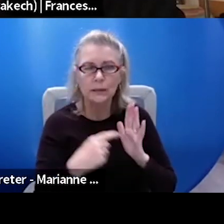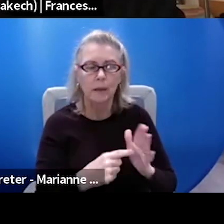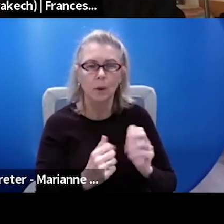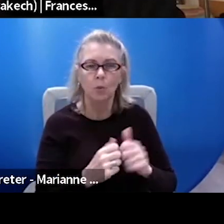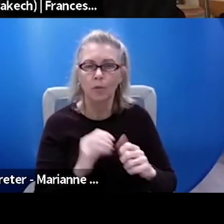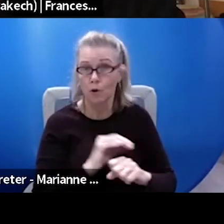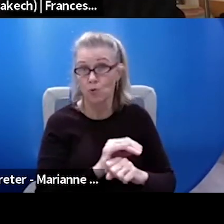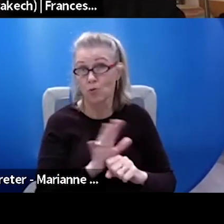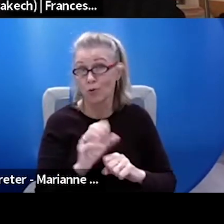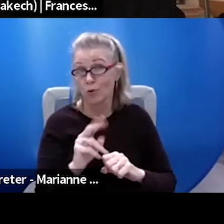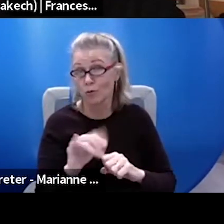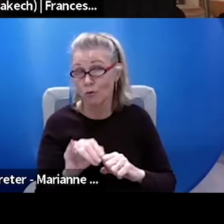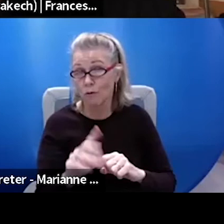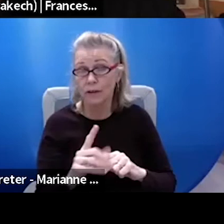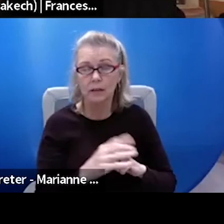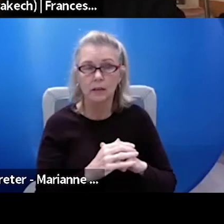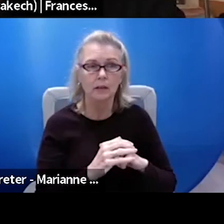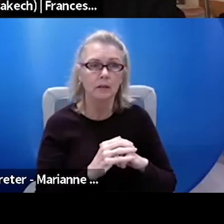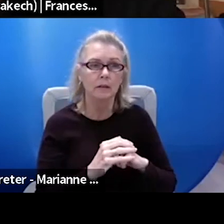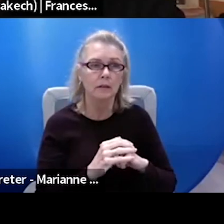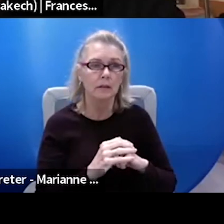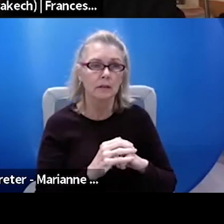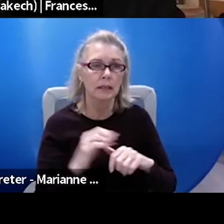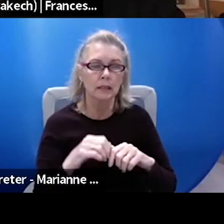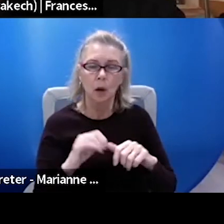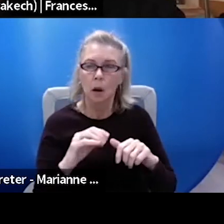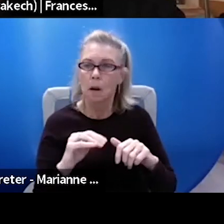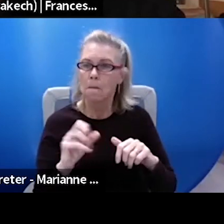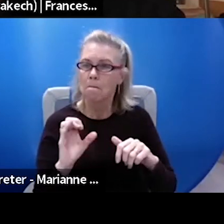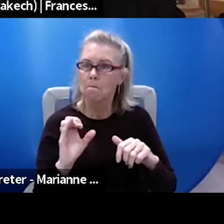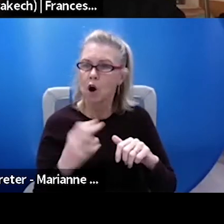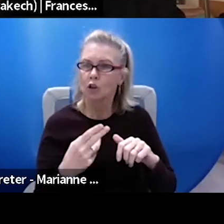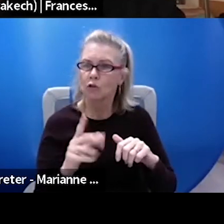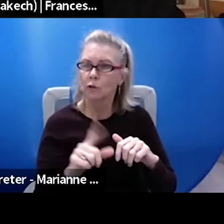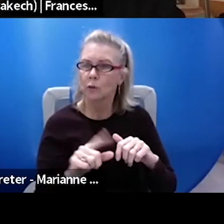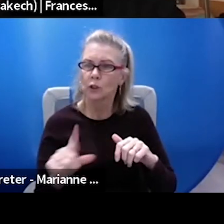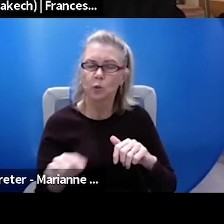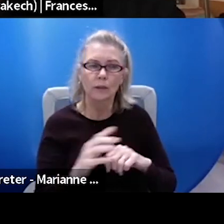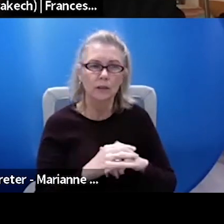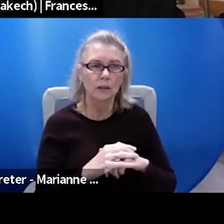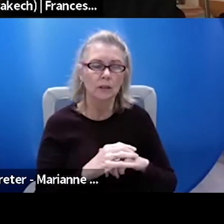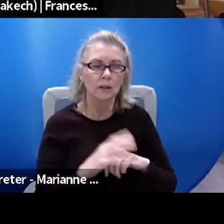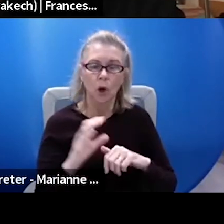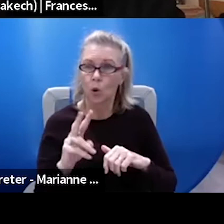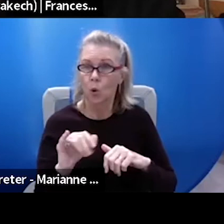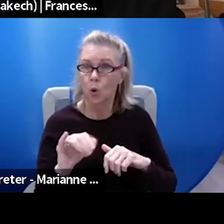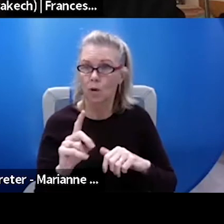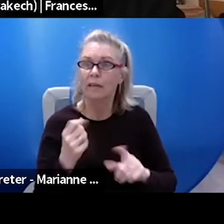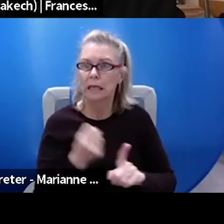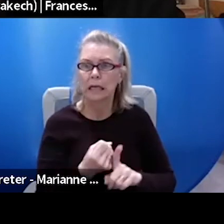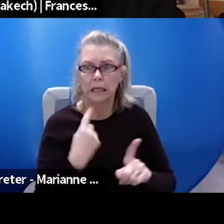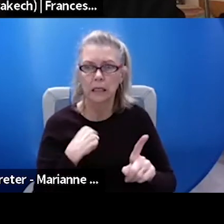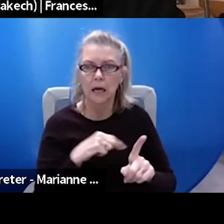COVID, we, in March of 2020, COVID hit us, but